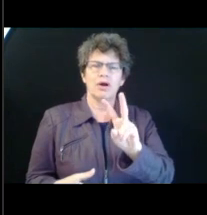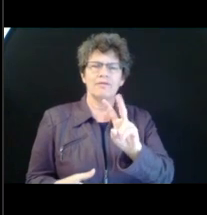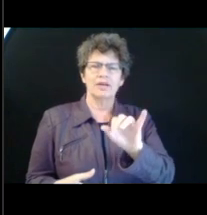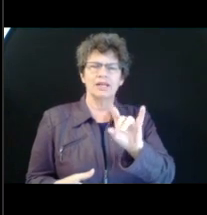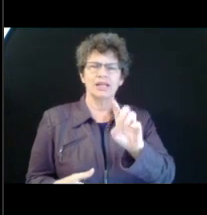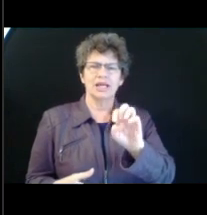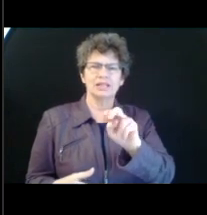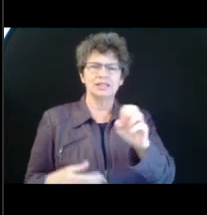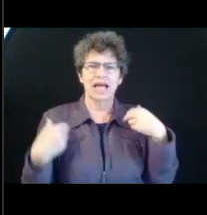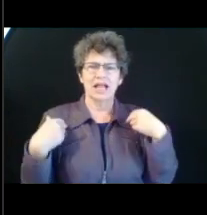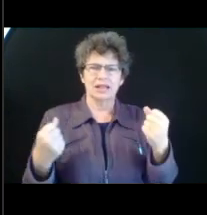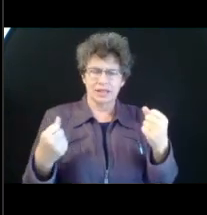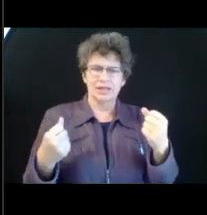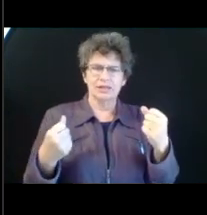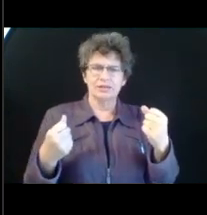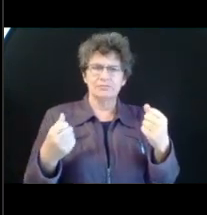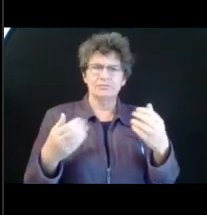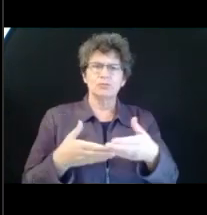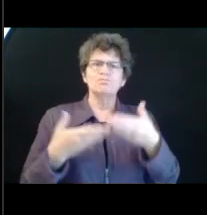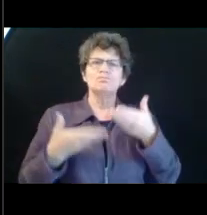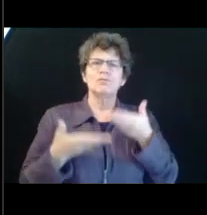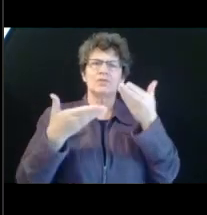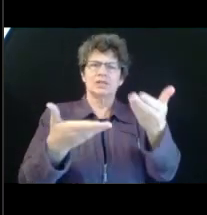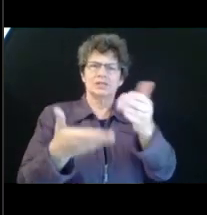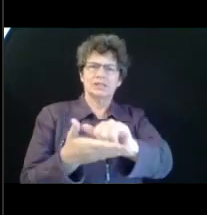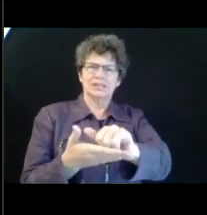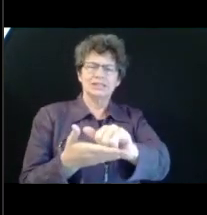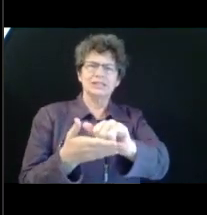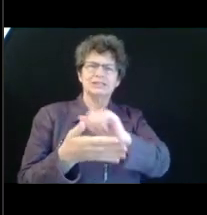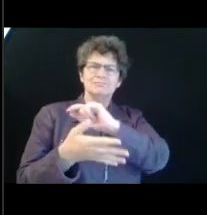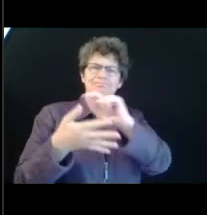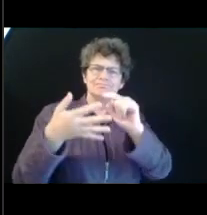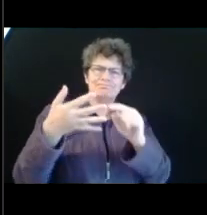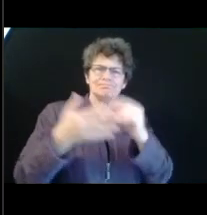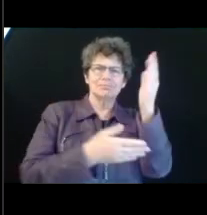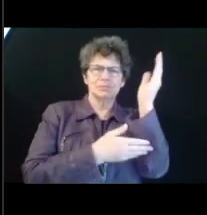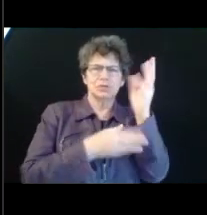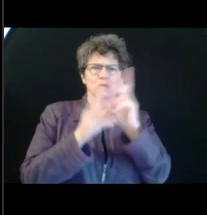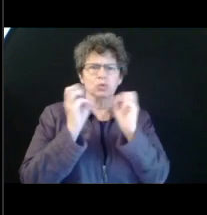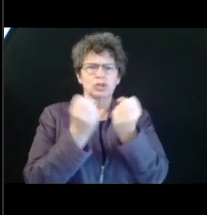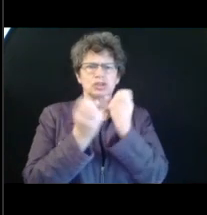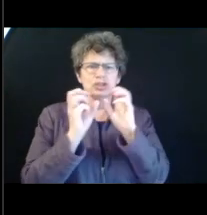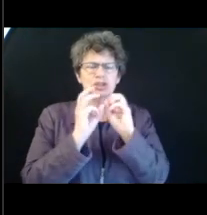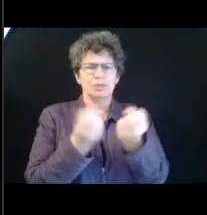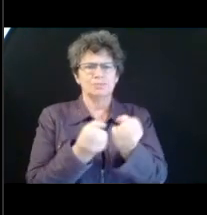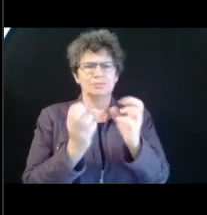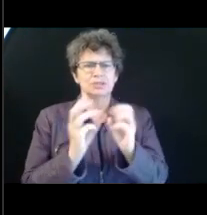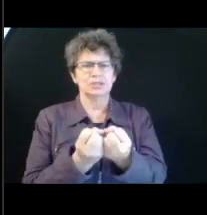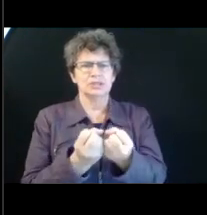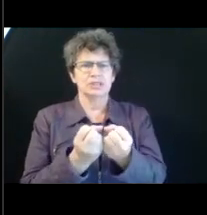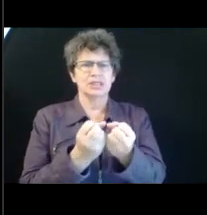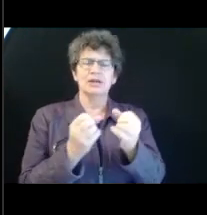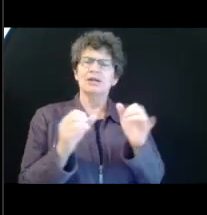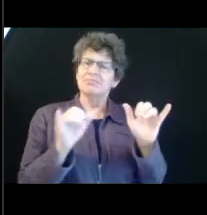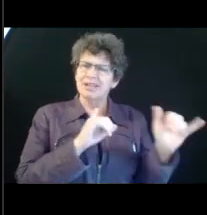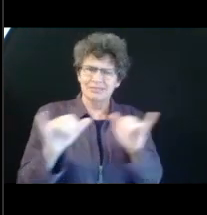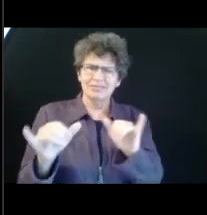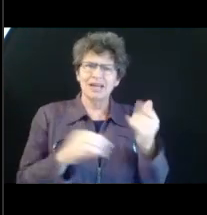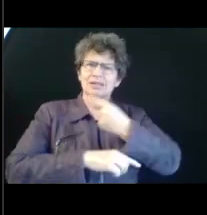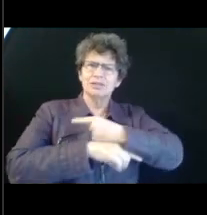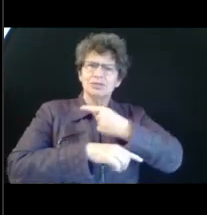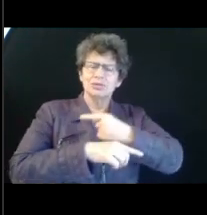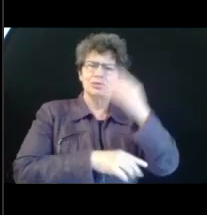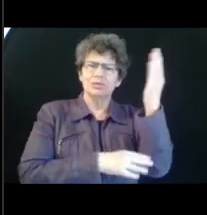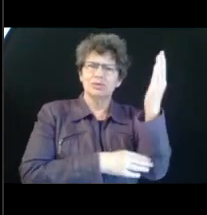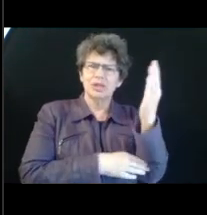the incredibly interesting and engaging researchers like today's speakers. It's such an opportunity to learn about their work and to actually be